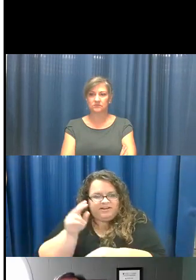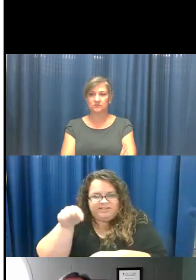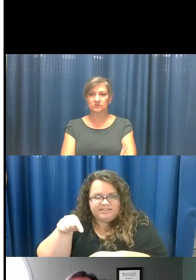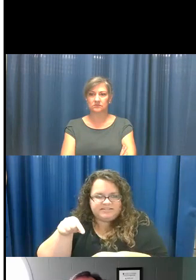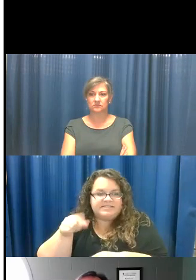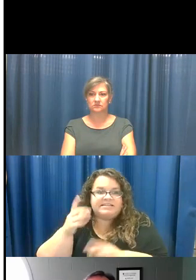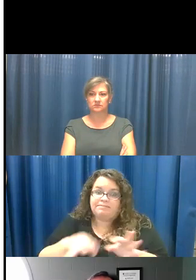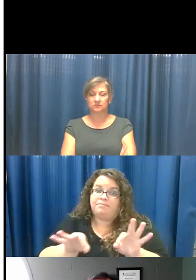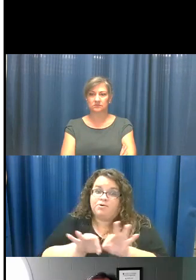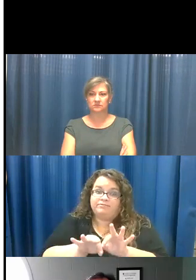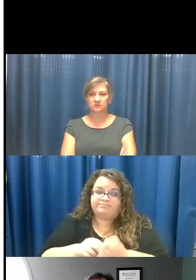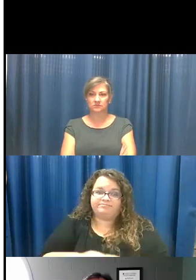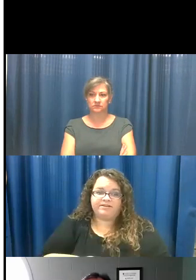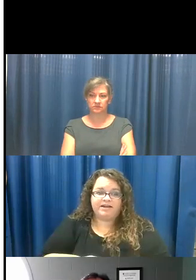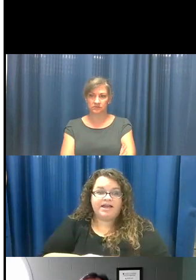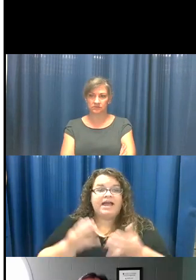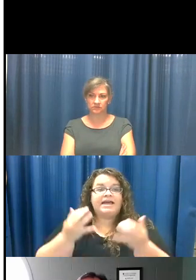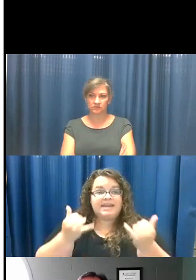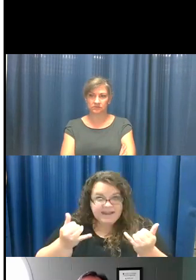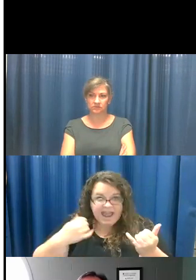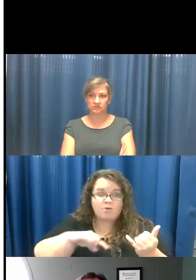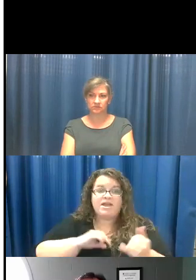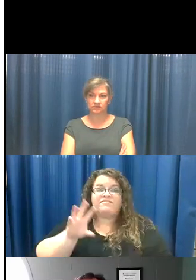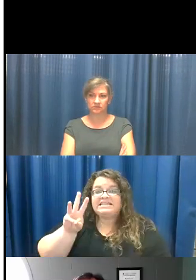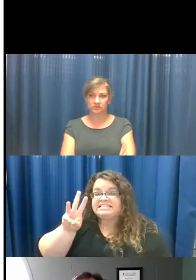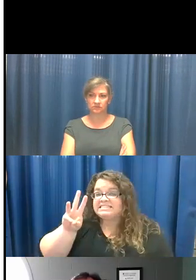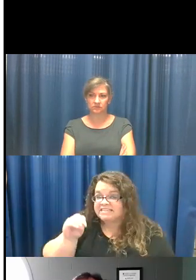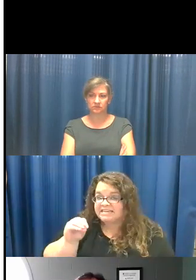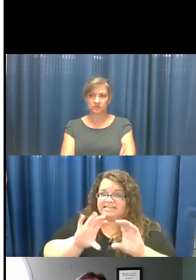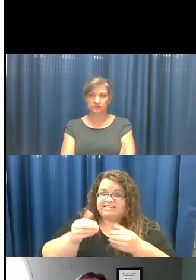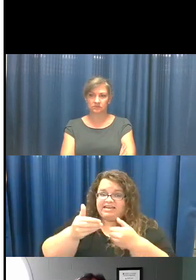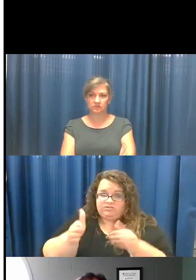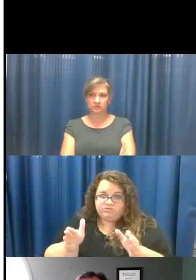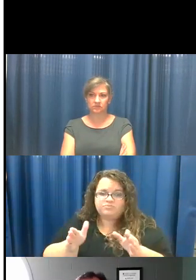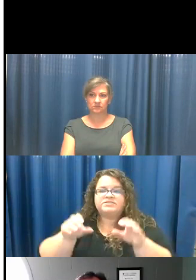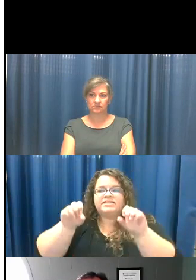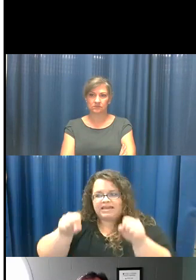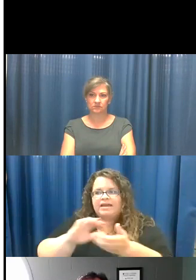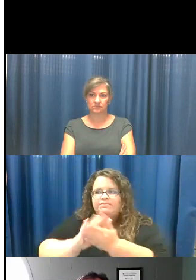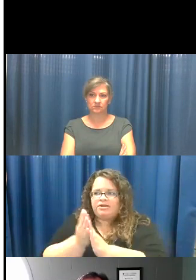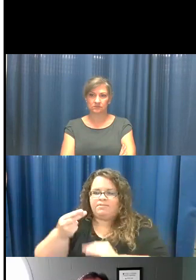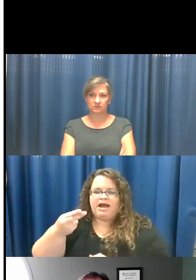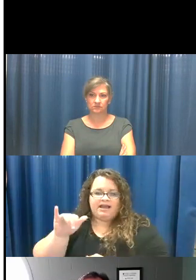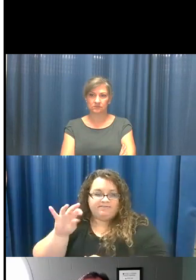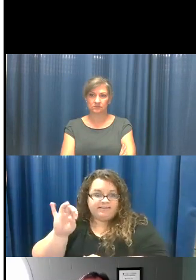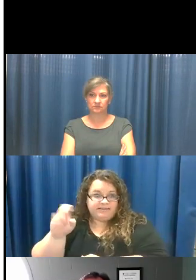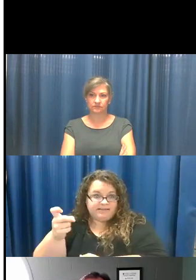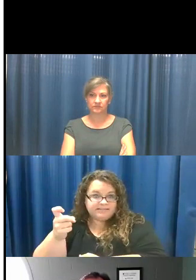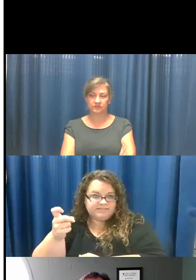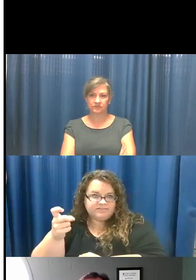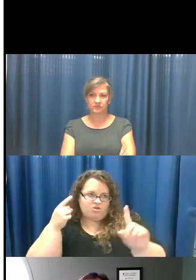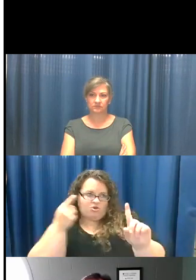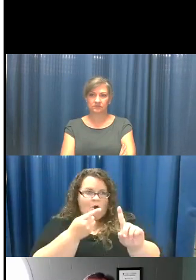outfitted to be HighFlex classrooms. And we have a long-term goal of getting all of our classrooms outfitted with